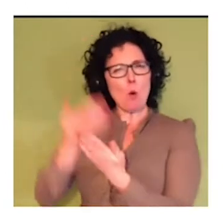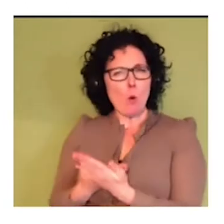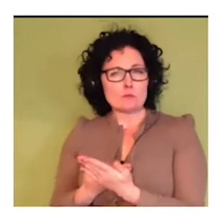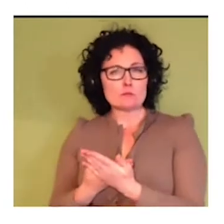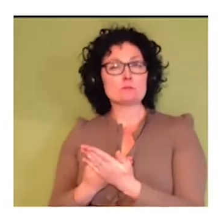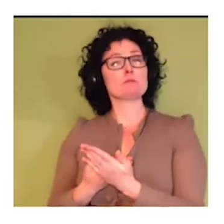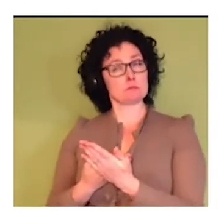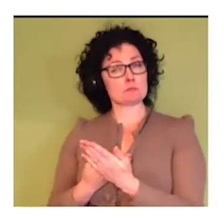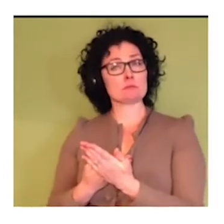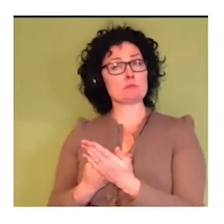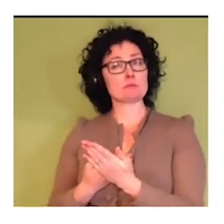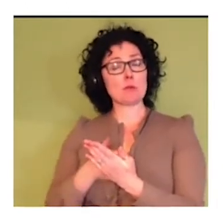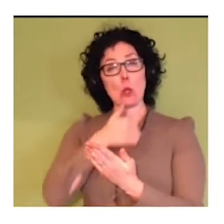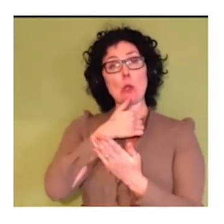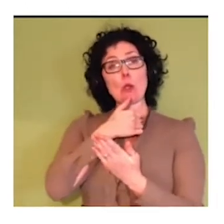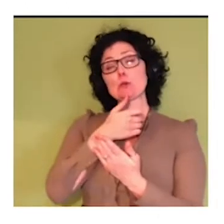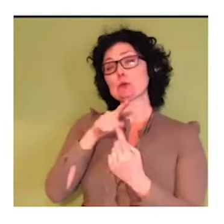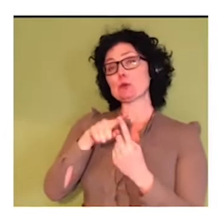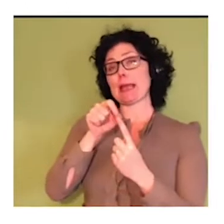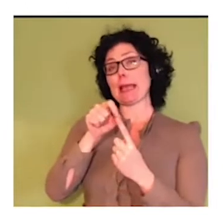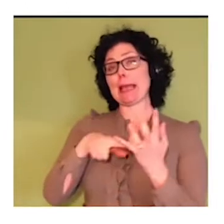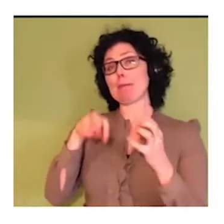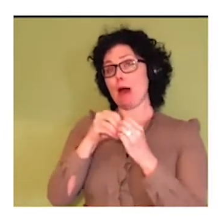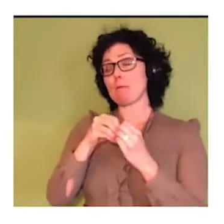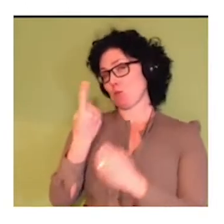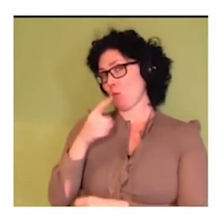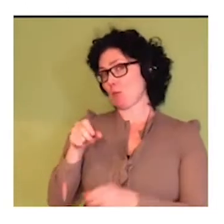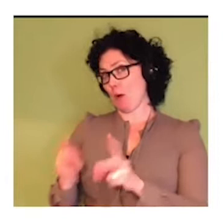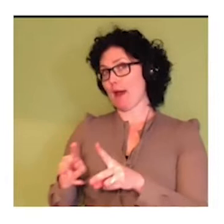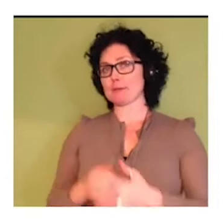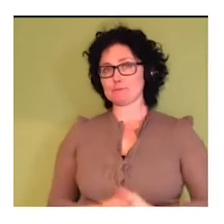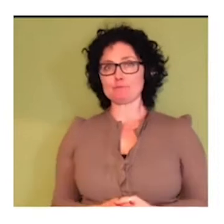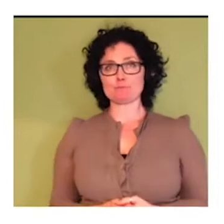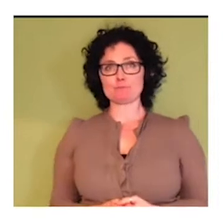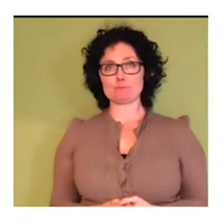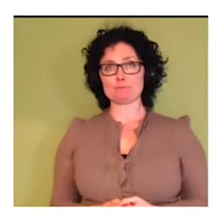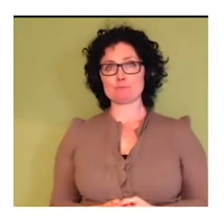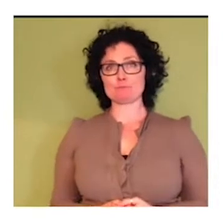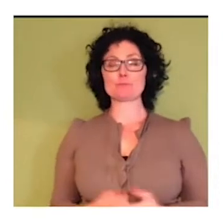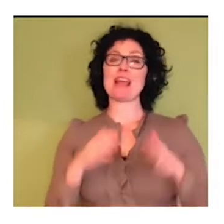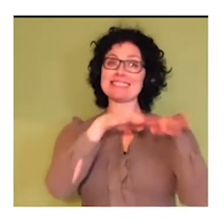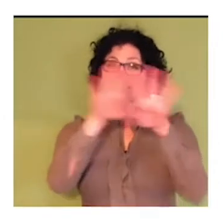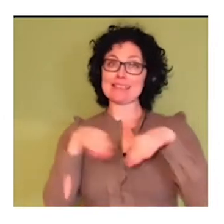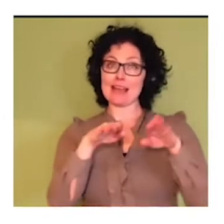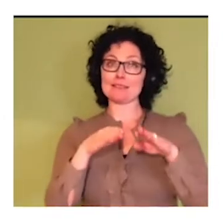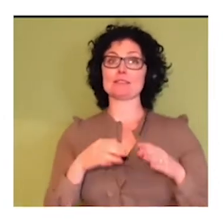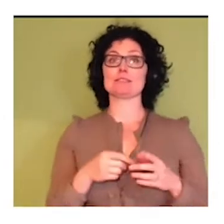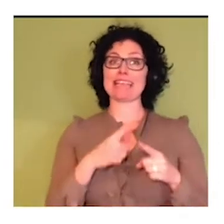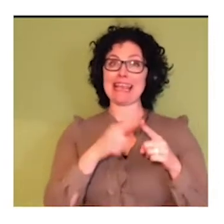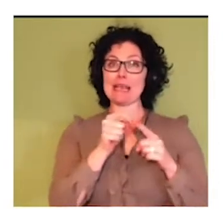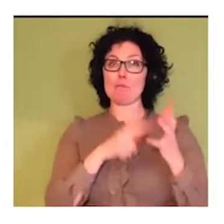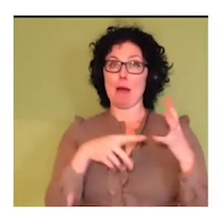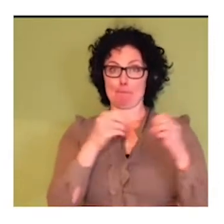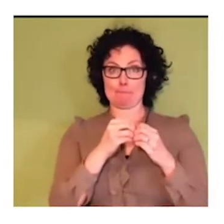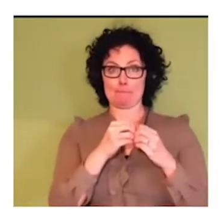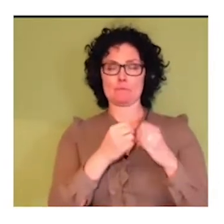will be one of the options that is offered. So let's talk about the EPUB standards. Well, EPUB was developed by